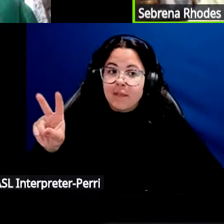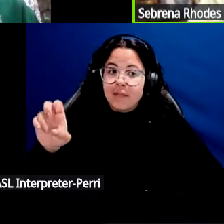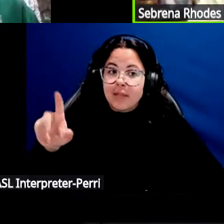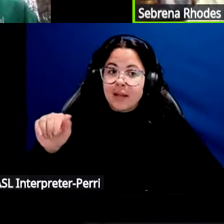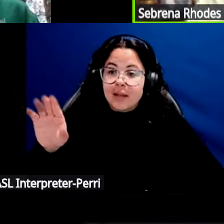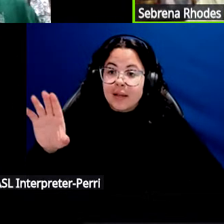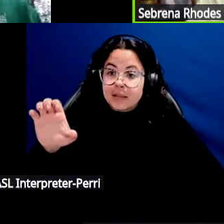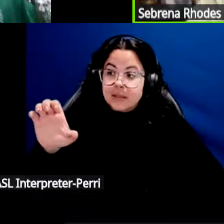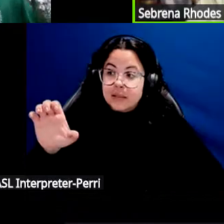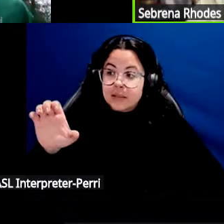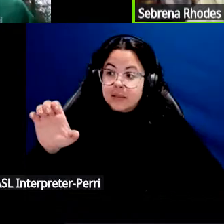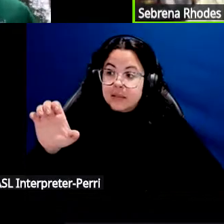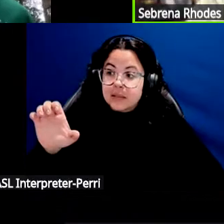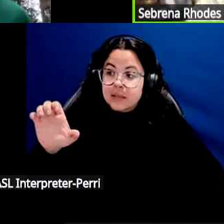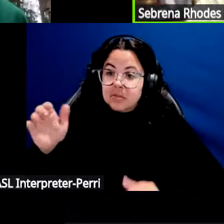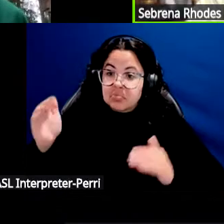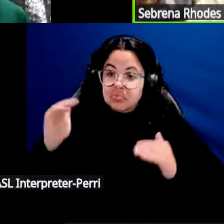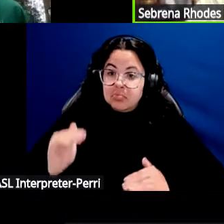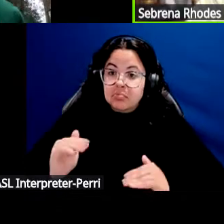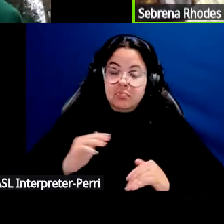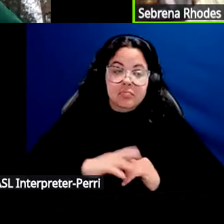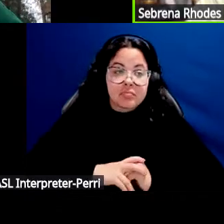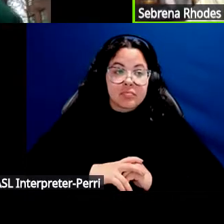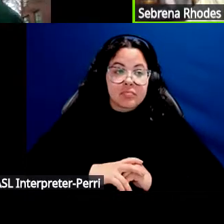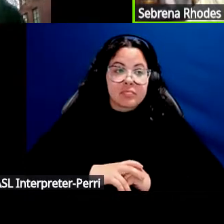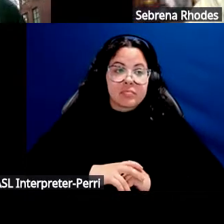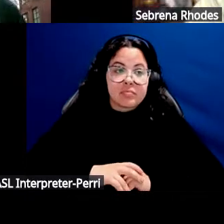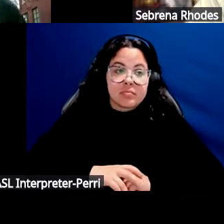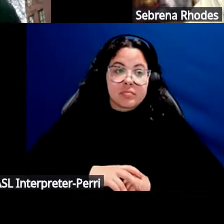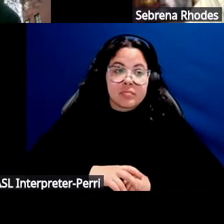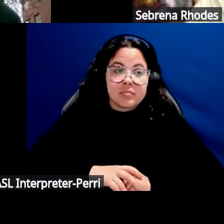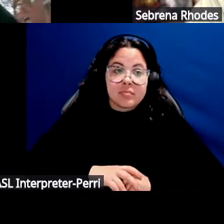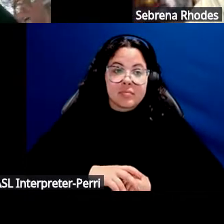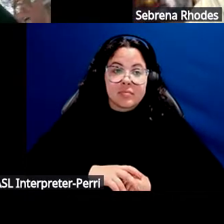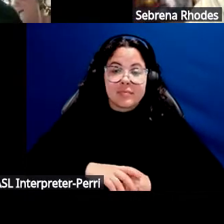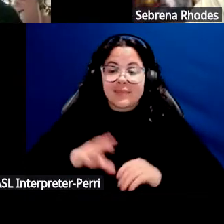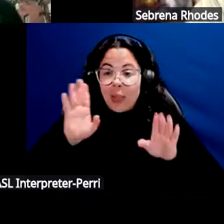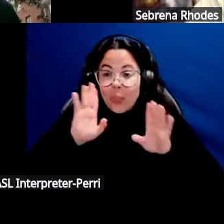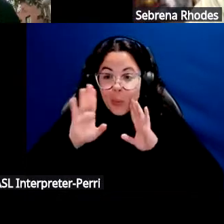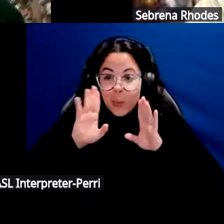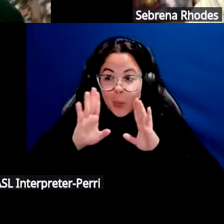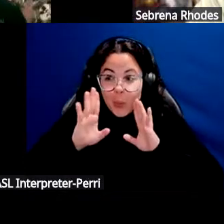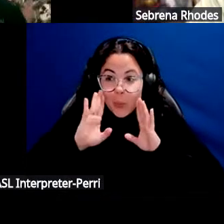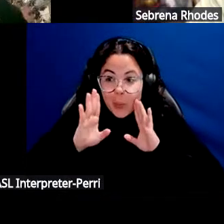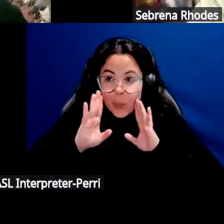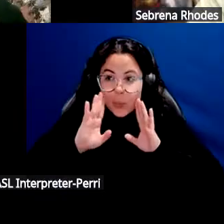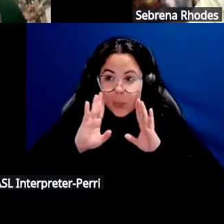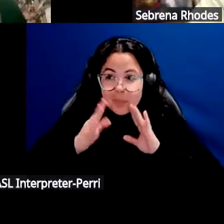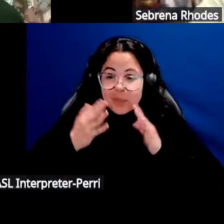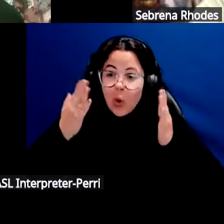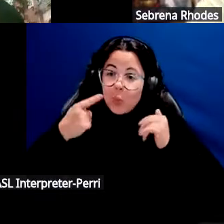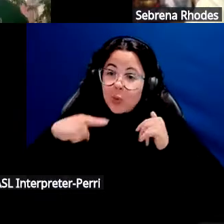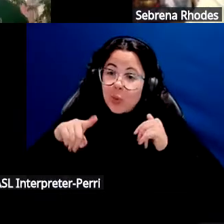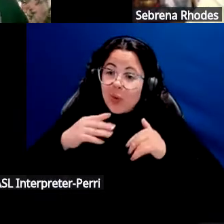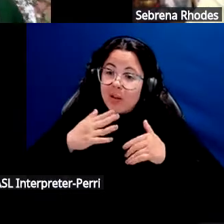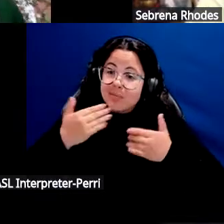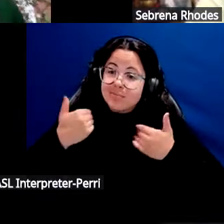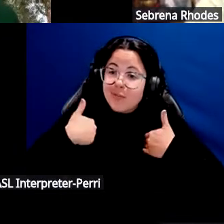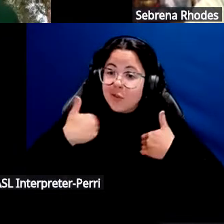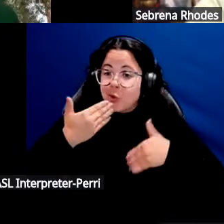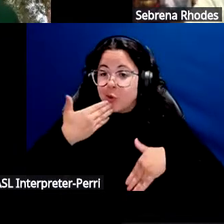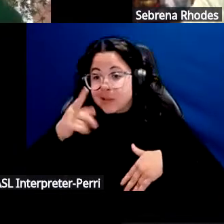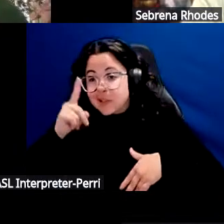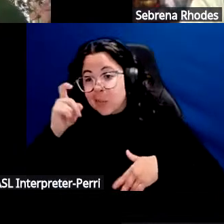office is next. Hi, everybody. I hope you all are having a good summer so